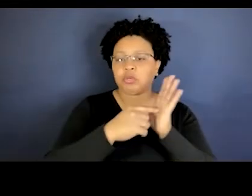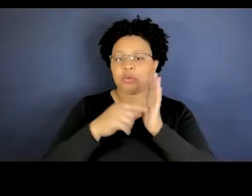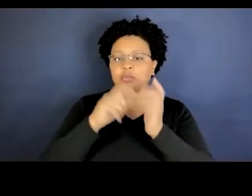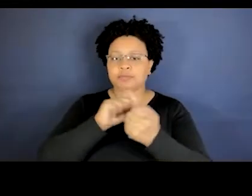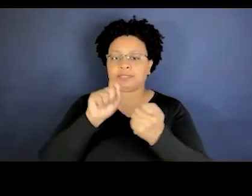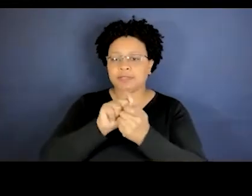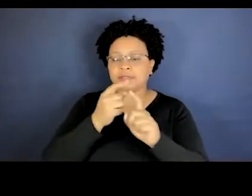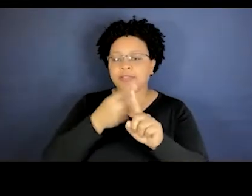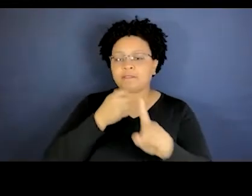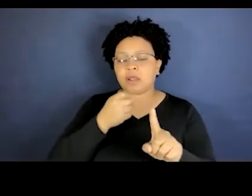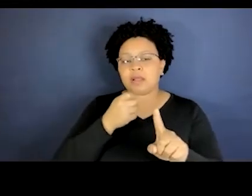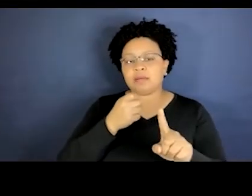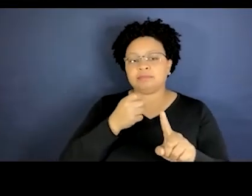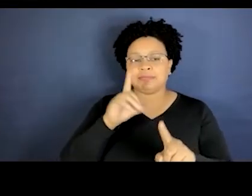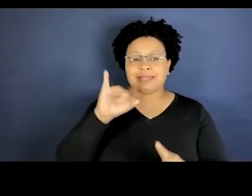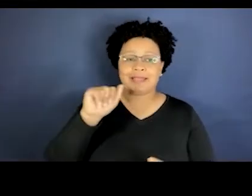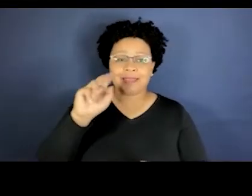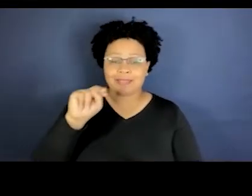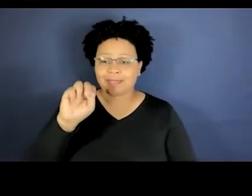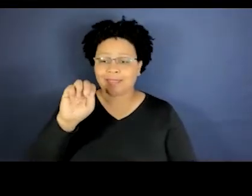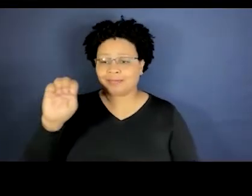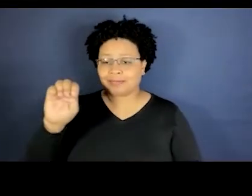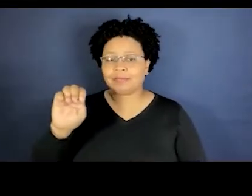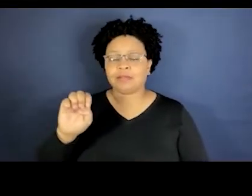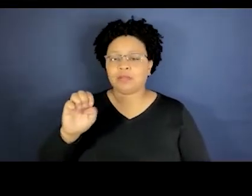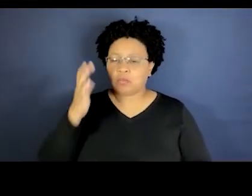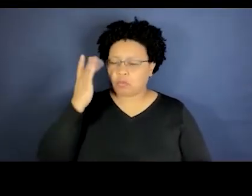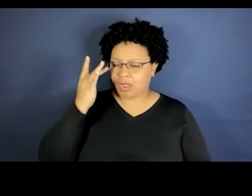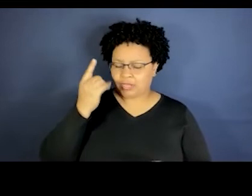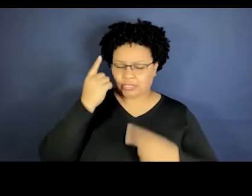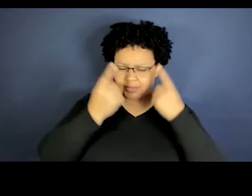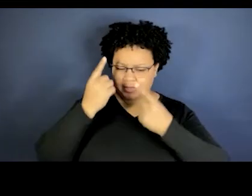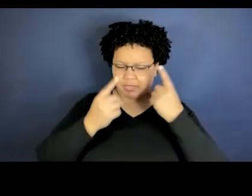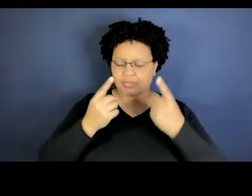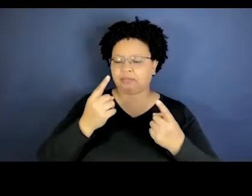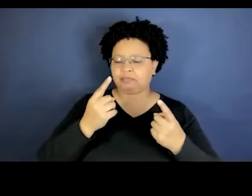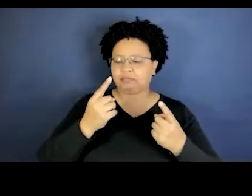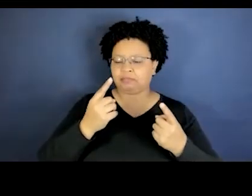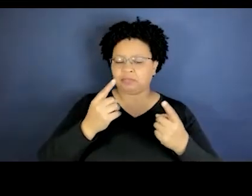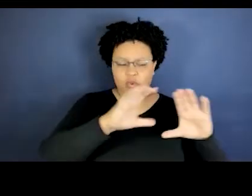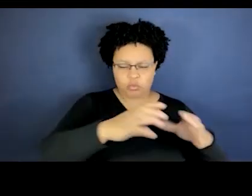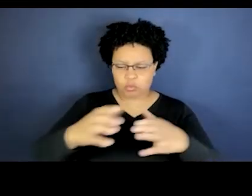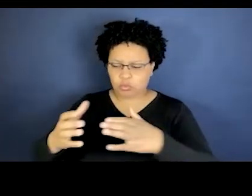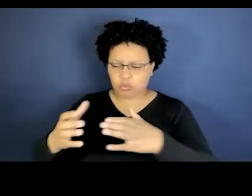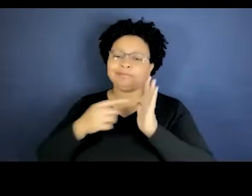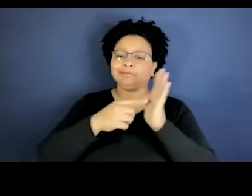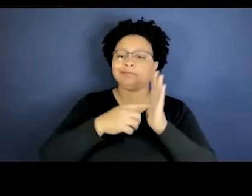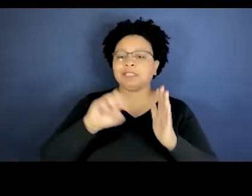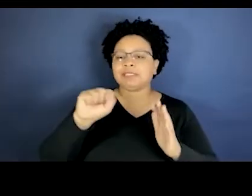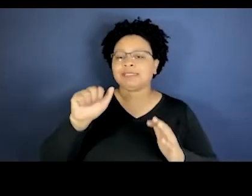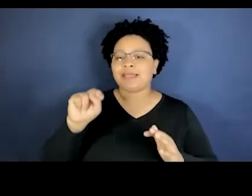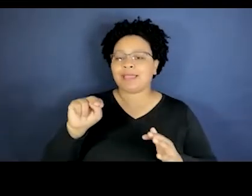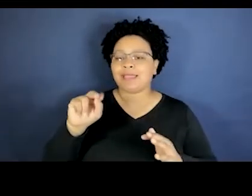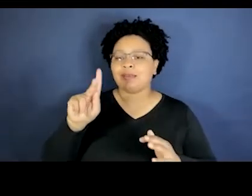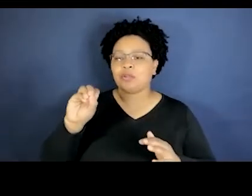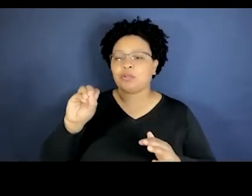Diane, talking about why she believes groups like Sankofa are necessary to support